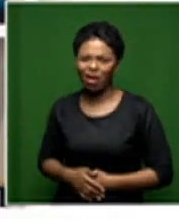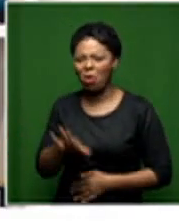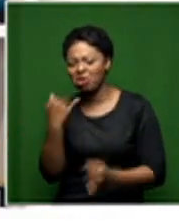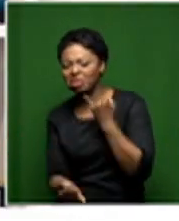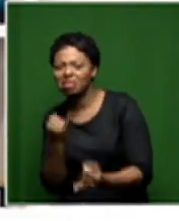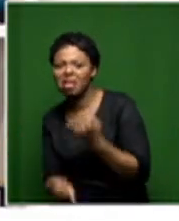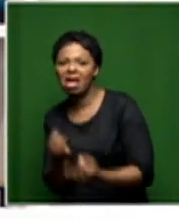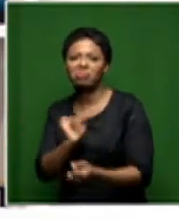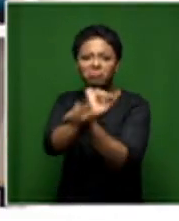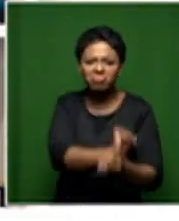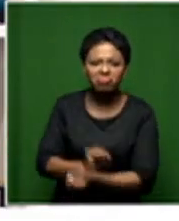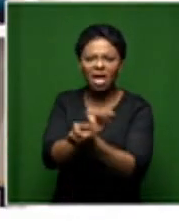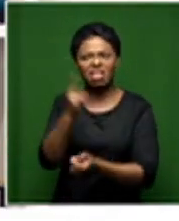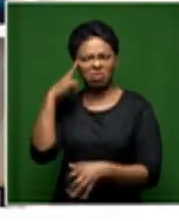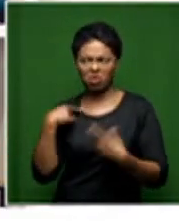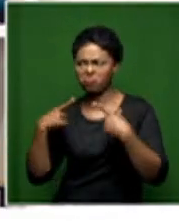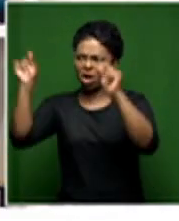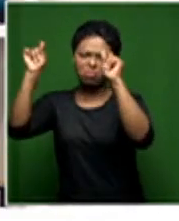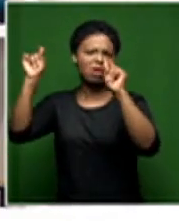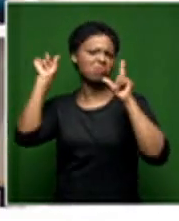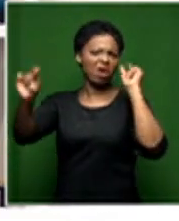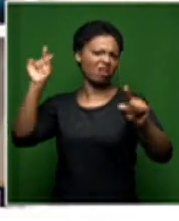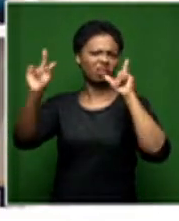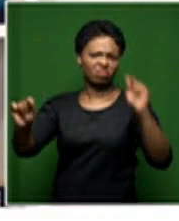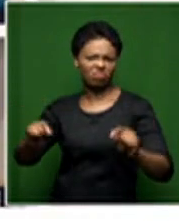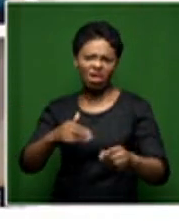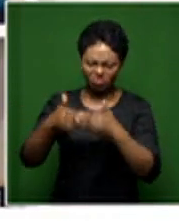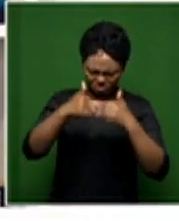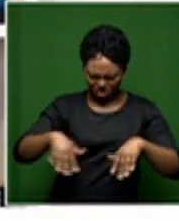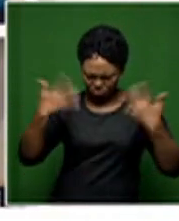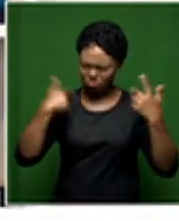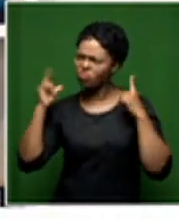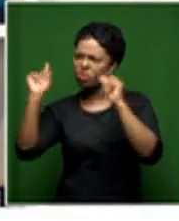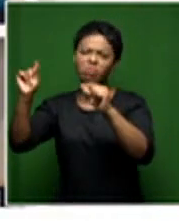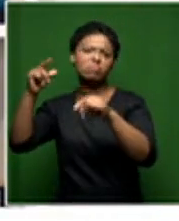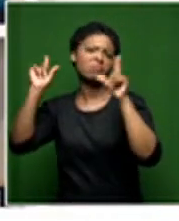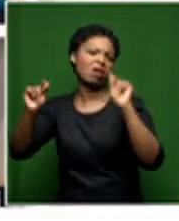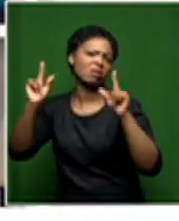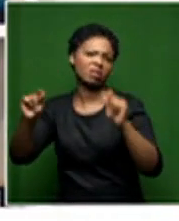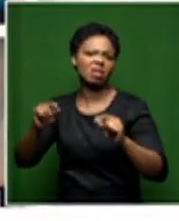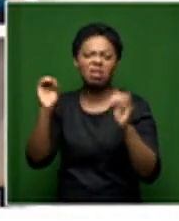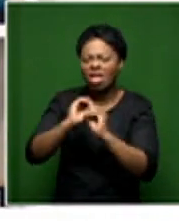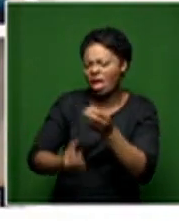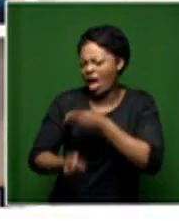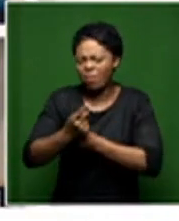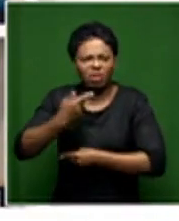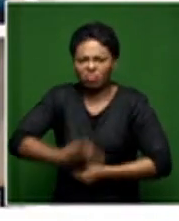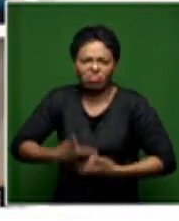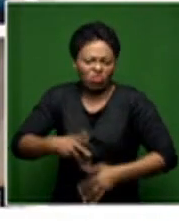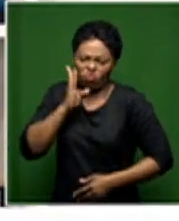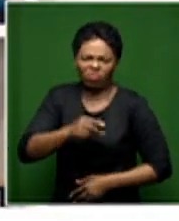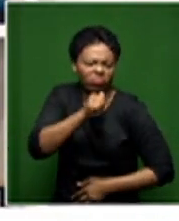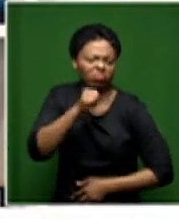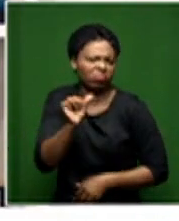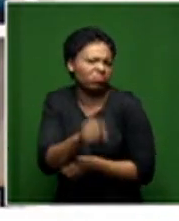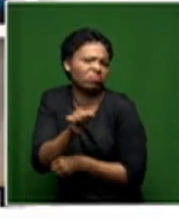to parties and nothing will ever happen to them. Or they will date these powerful people and nothing will happen to them. But most of the time you find